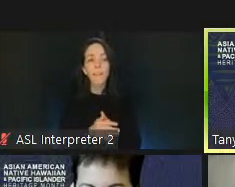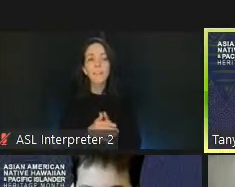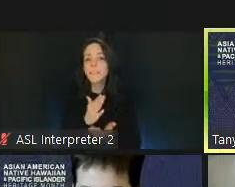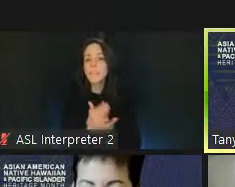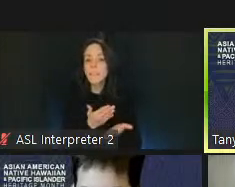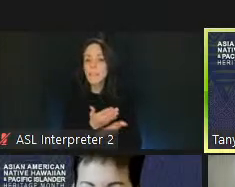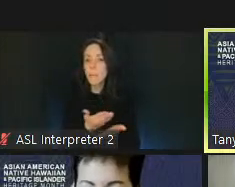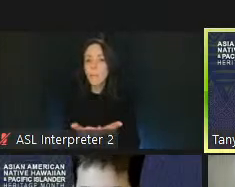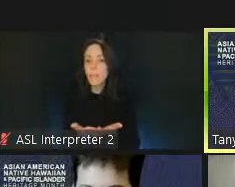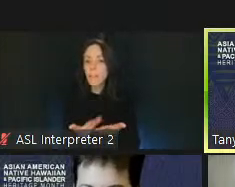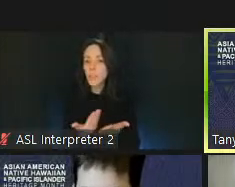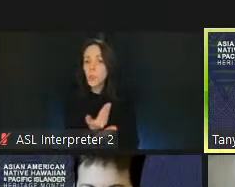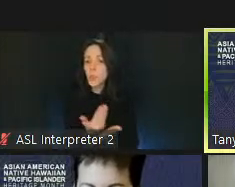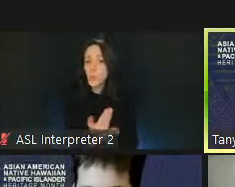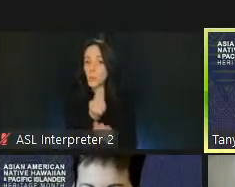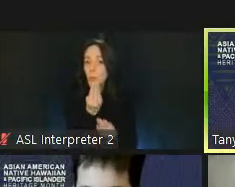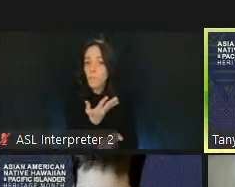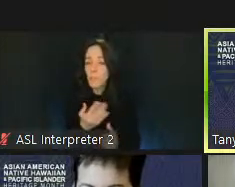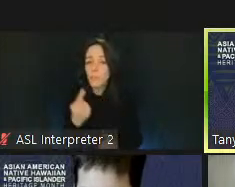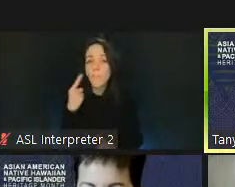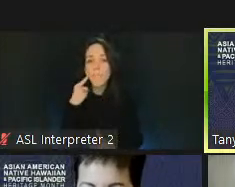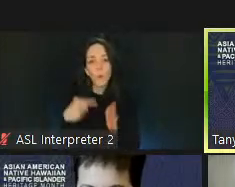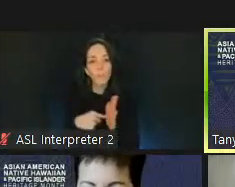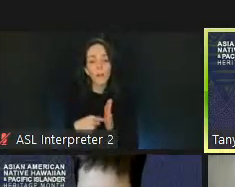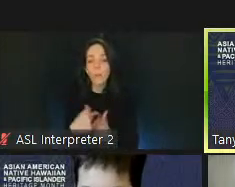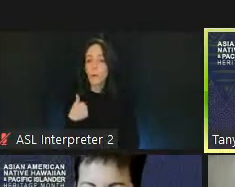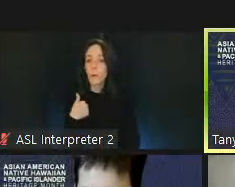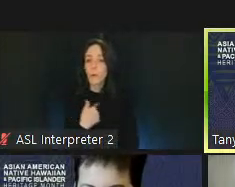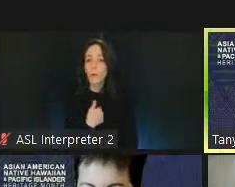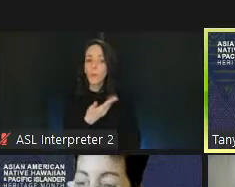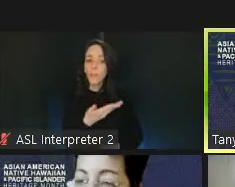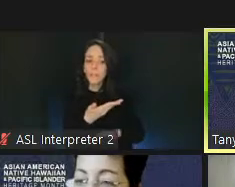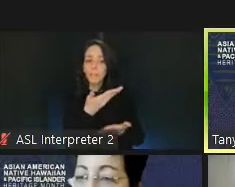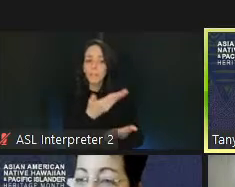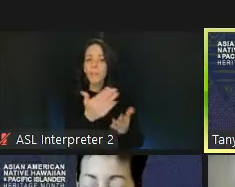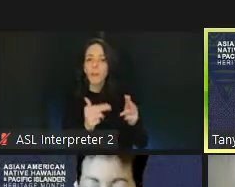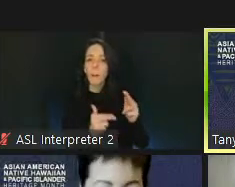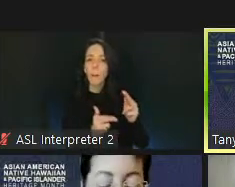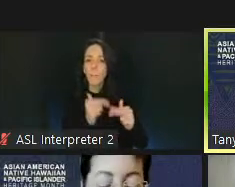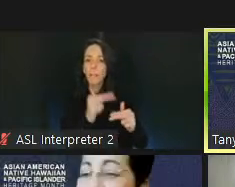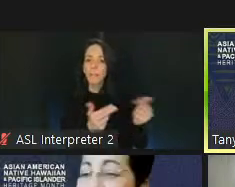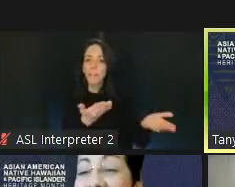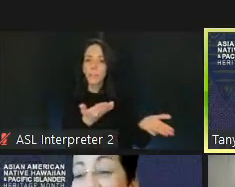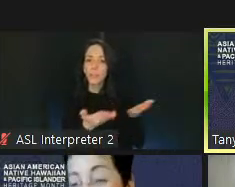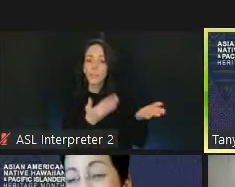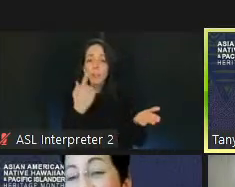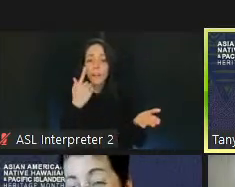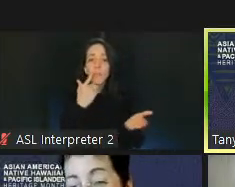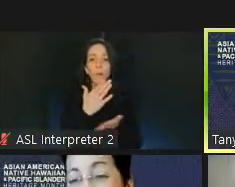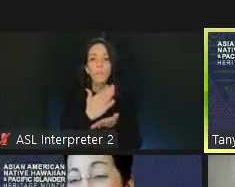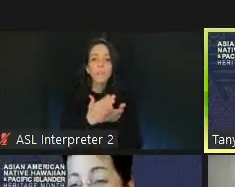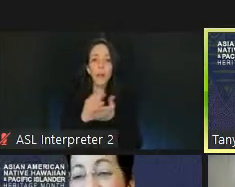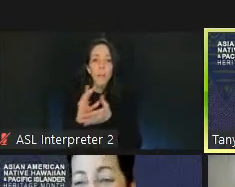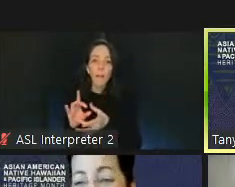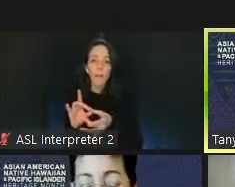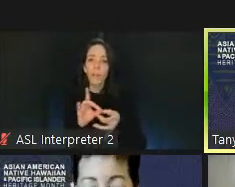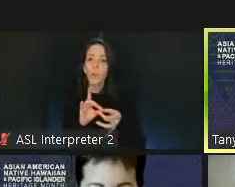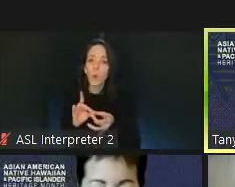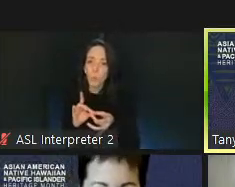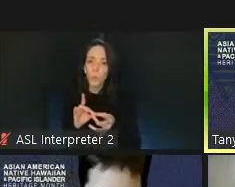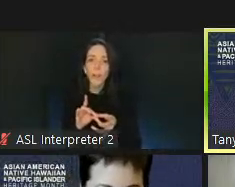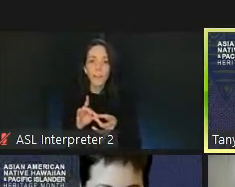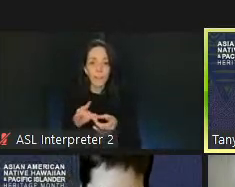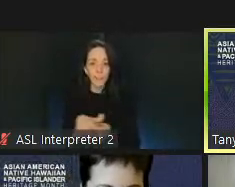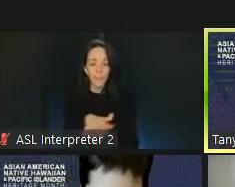is that we actually deliver building services for some of our incorporated areas. And so that